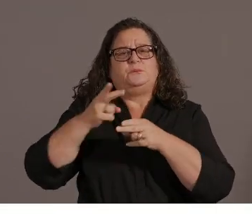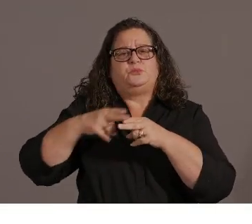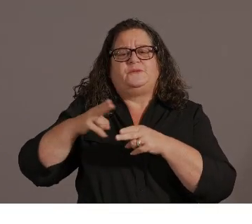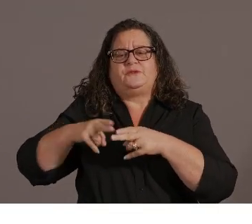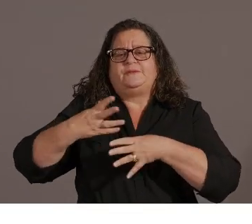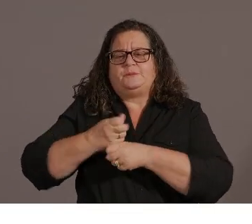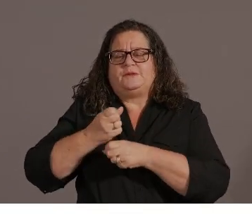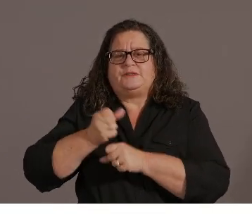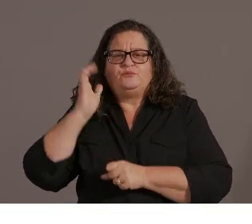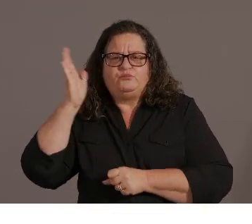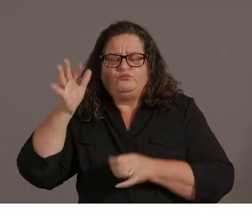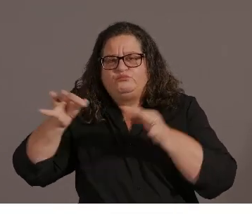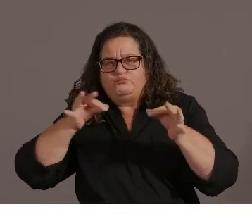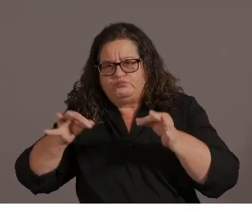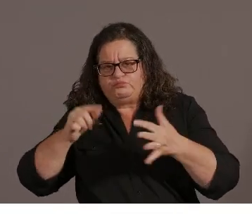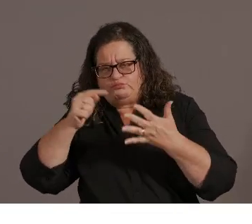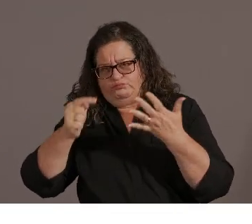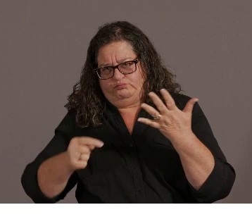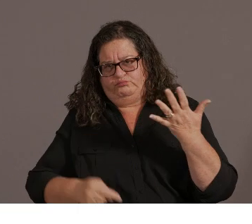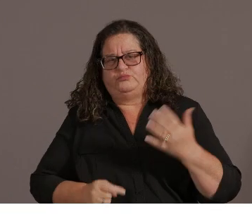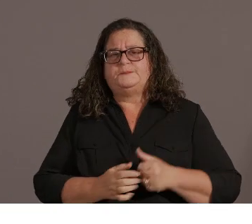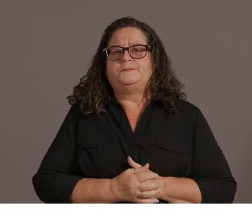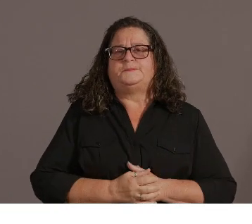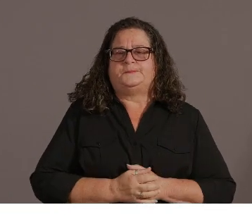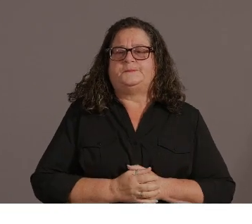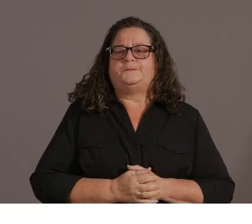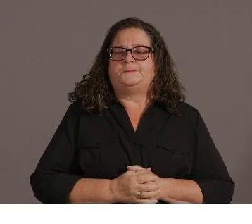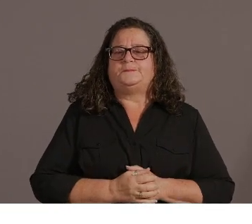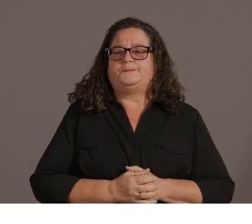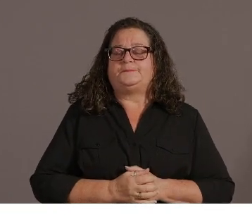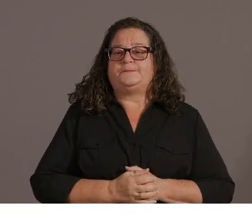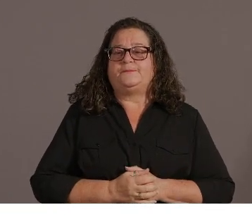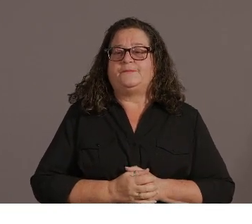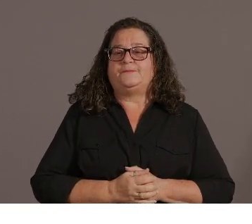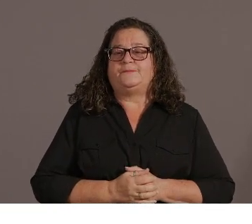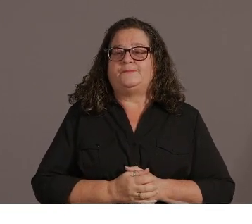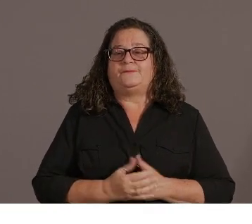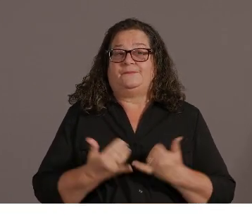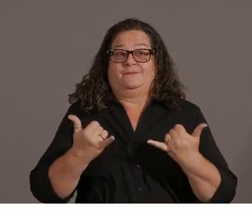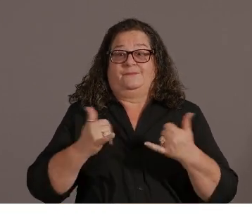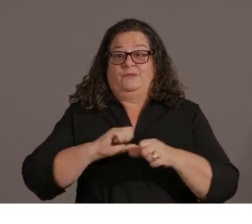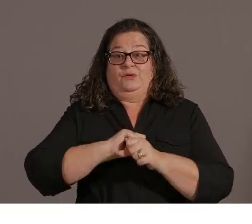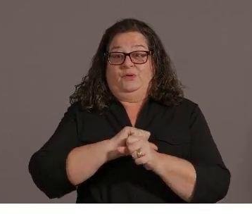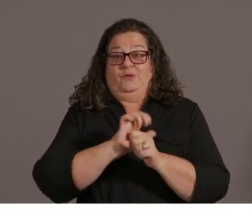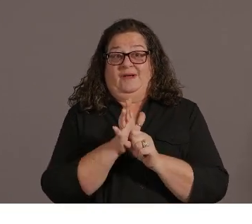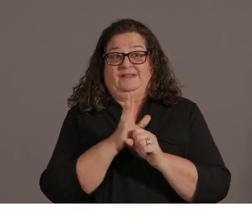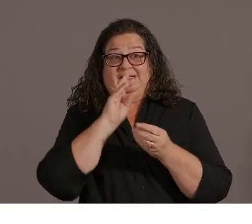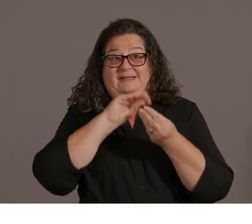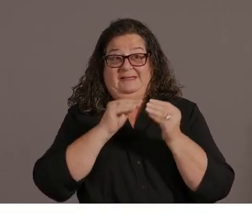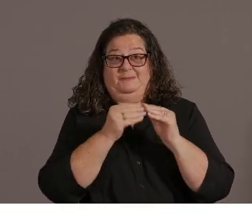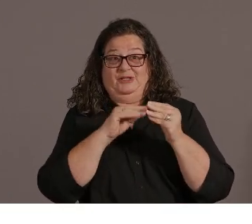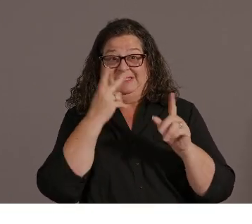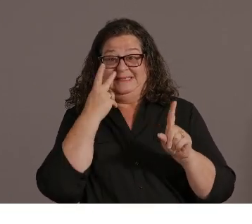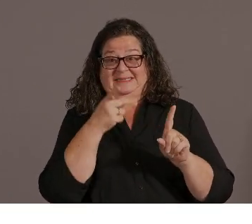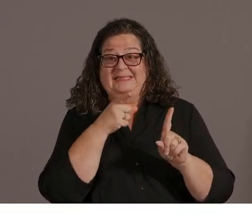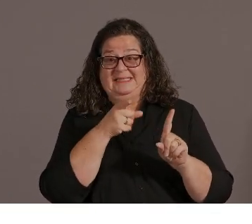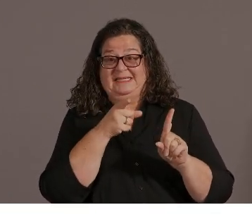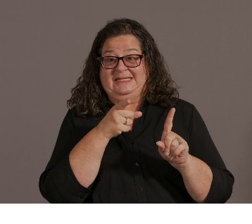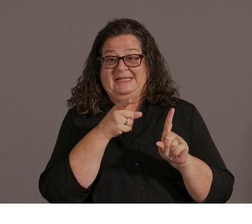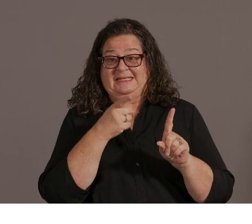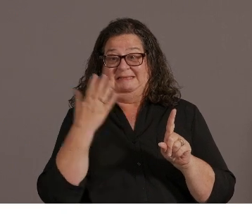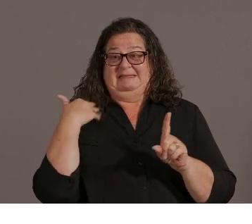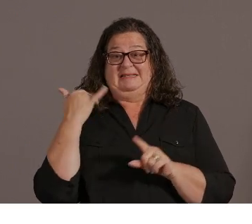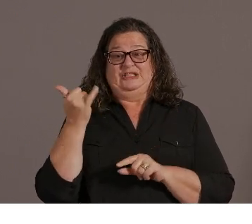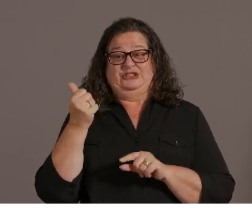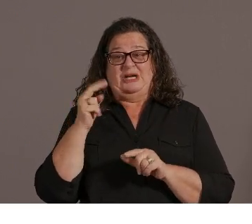So our current COVID-19 data, as you can see, after reaching our peak back in January, we have been on a